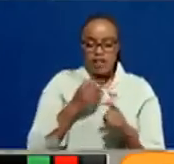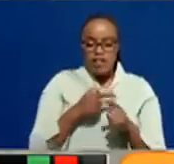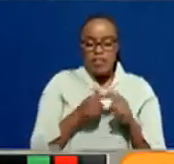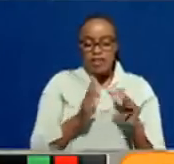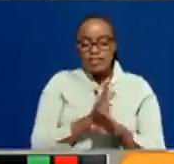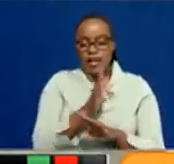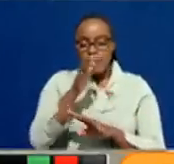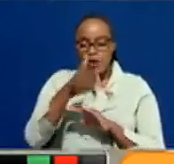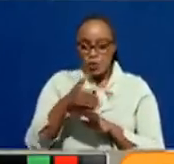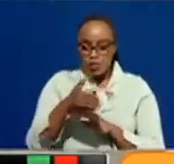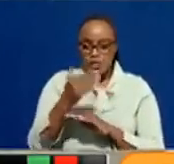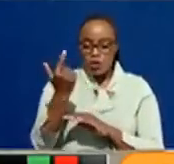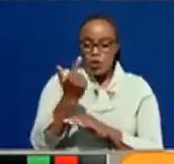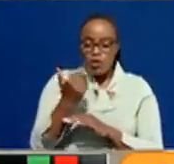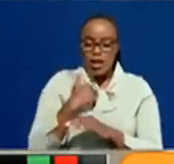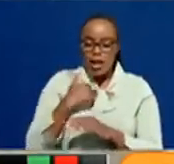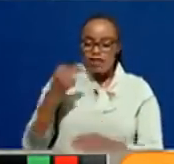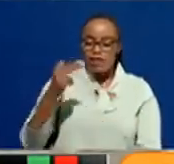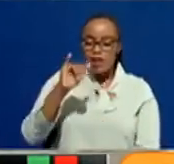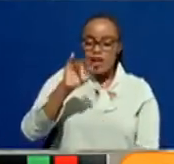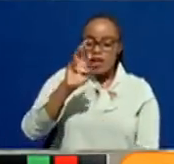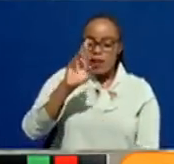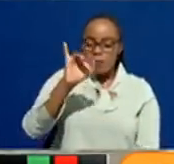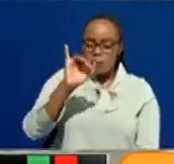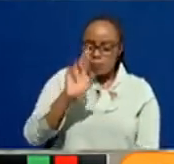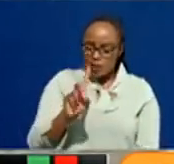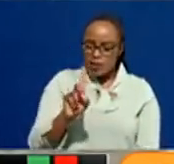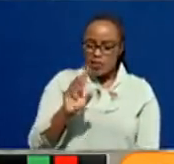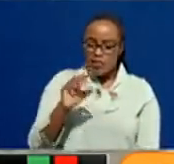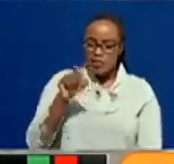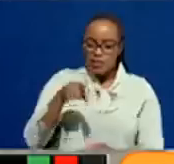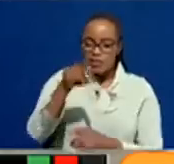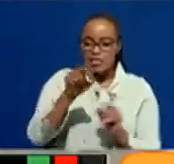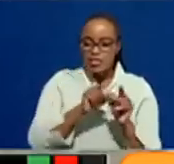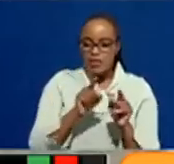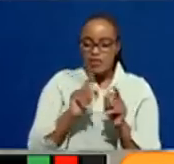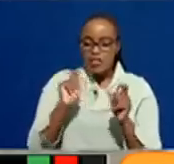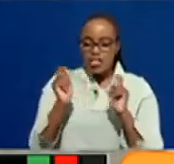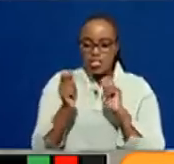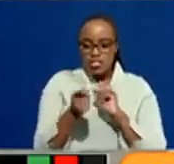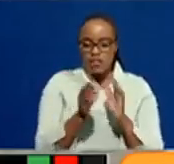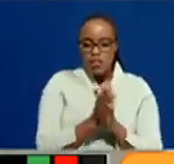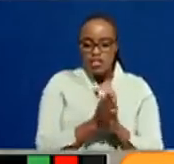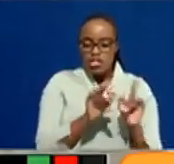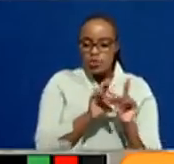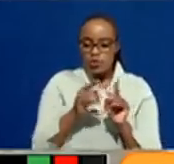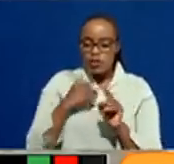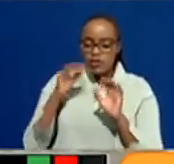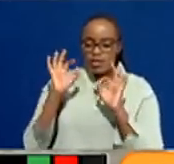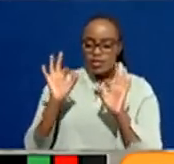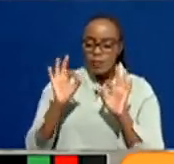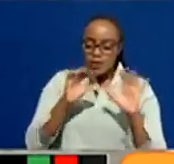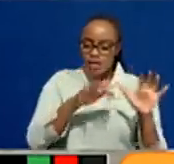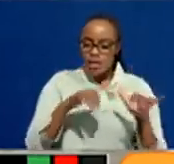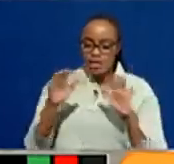way beyond just hybrid seed and fertilizer. He's talking about responding to climate change. The smart agriculture.